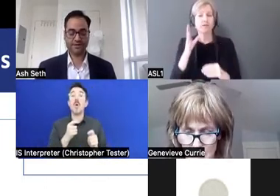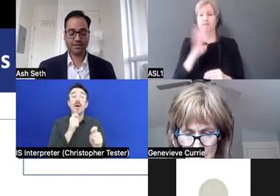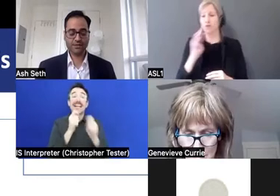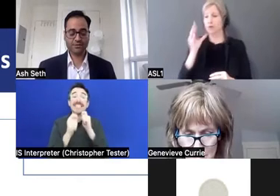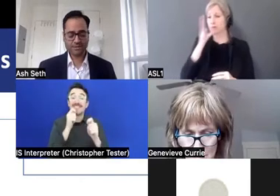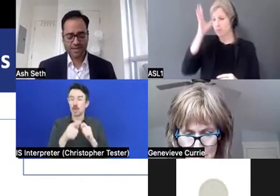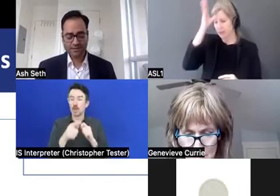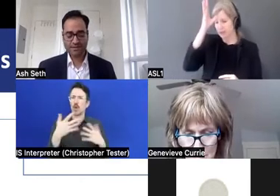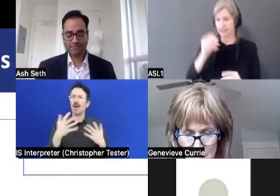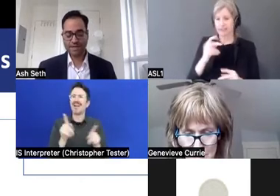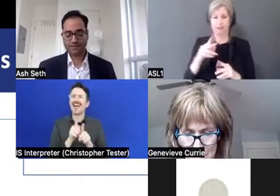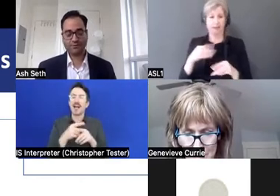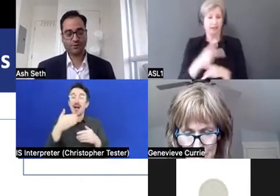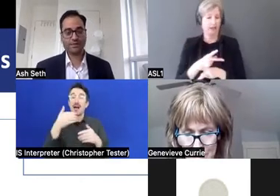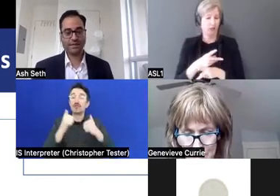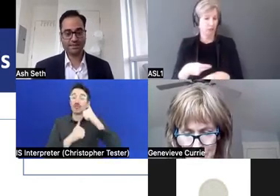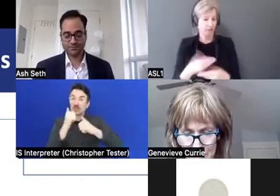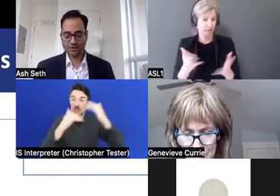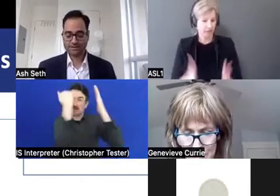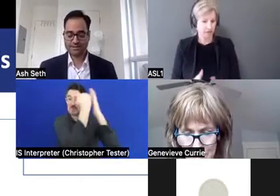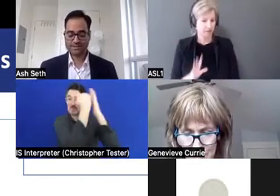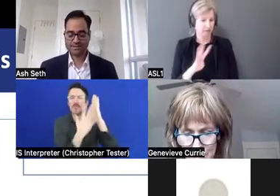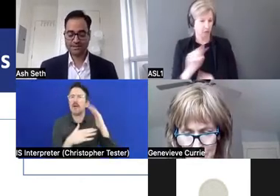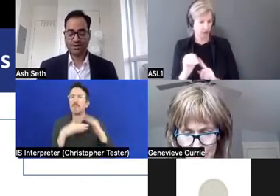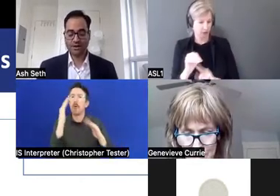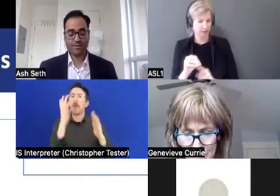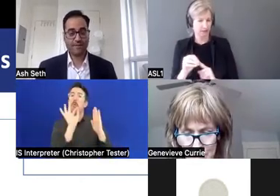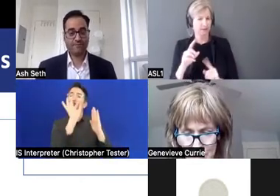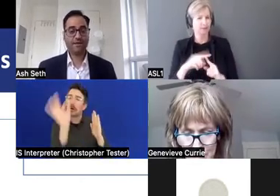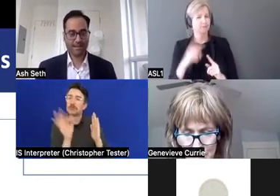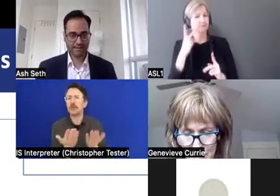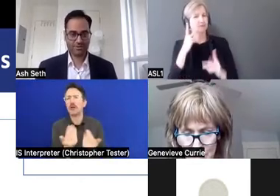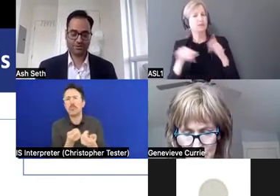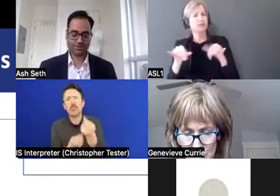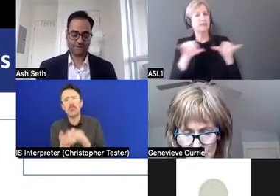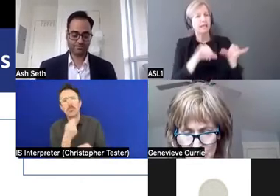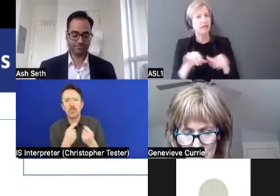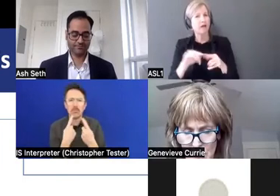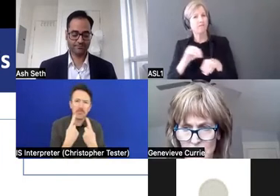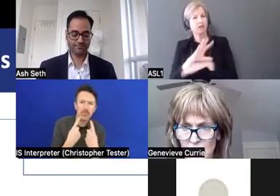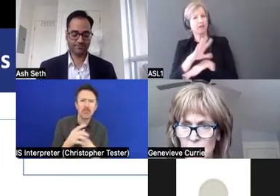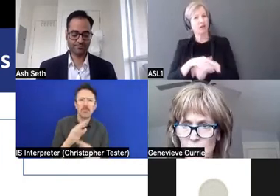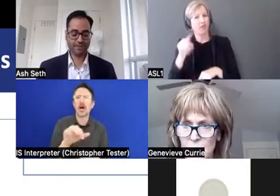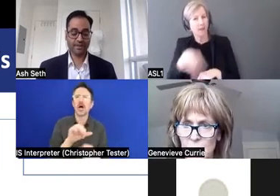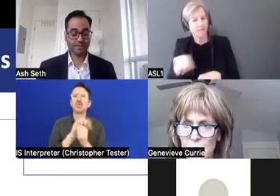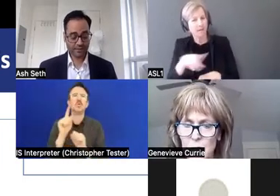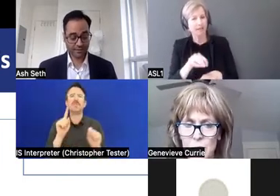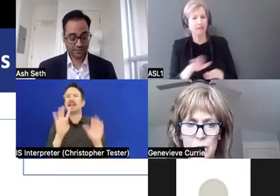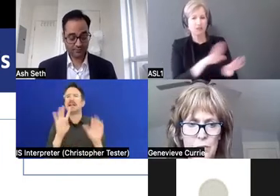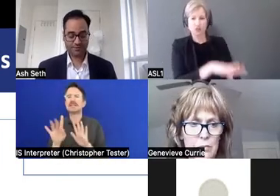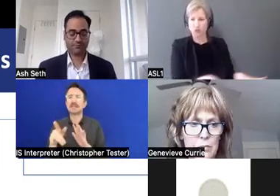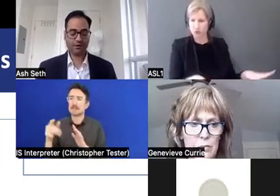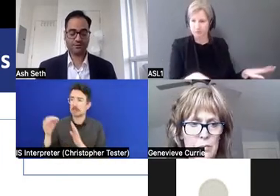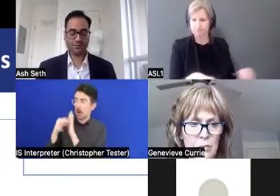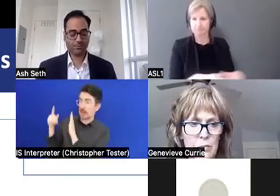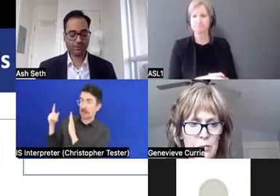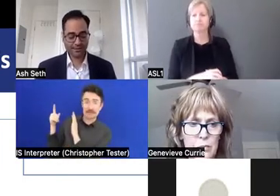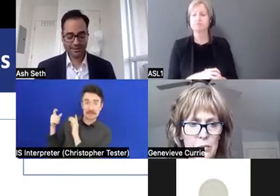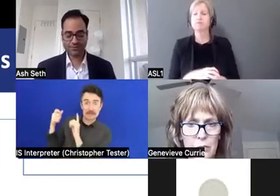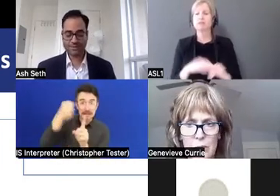caregivers to understand the impact of COVID-19 policies on them and their children. The interviews